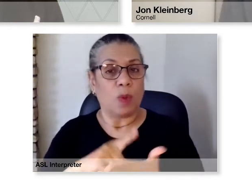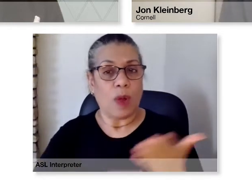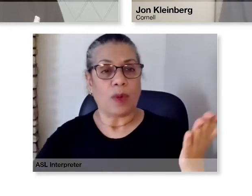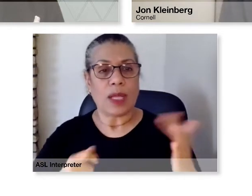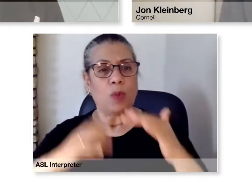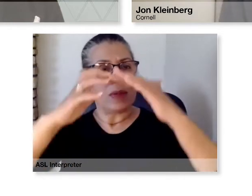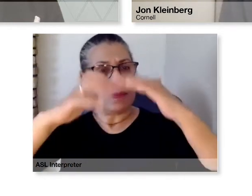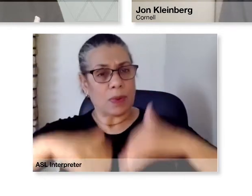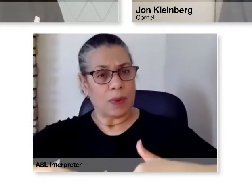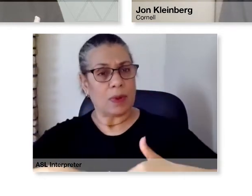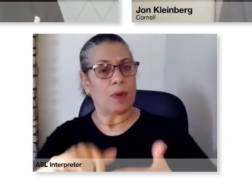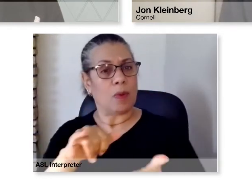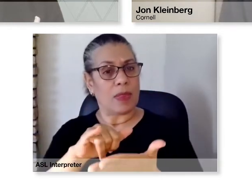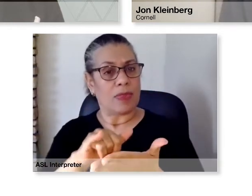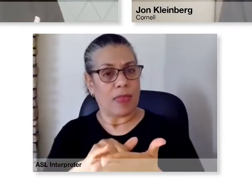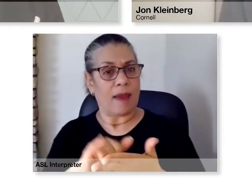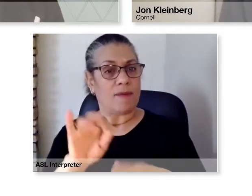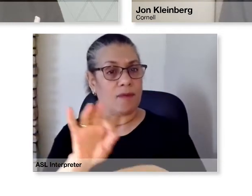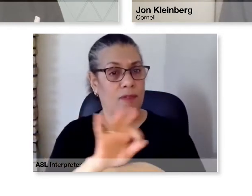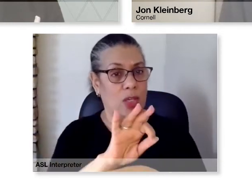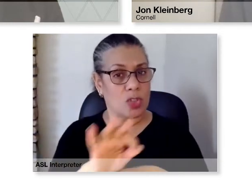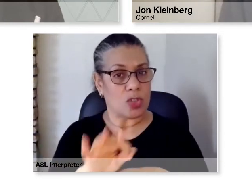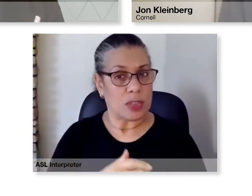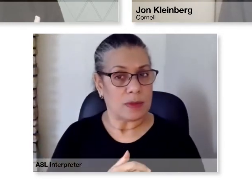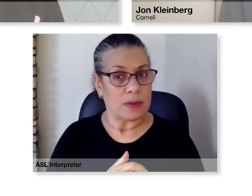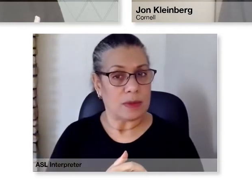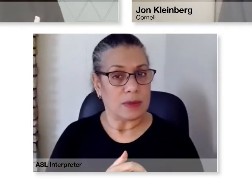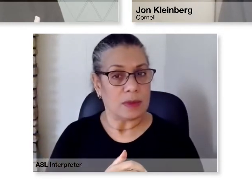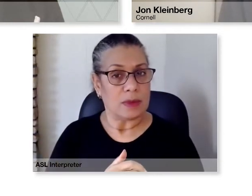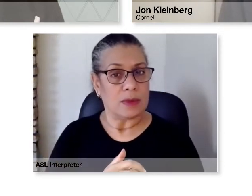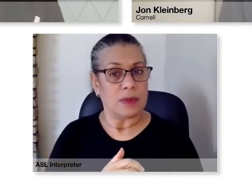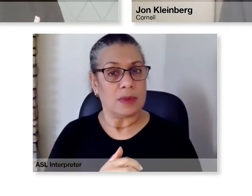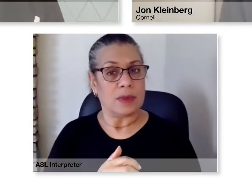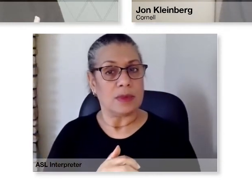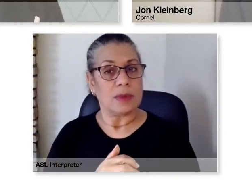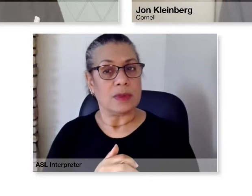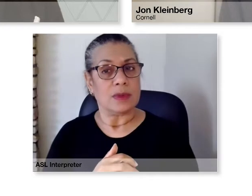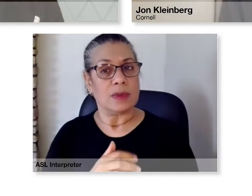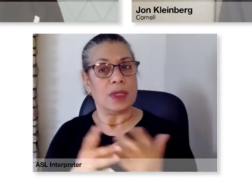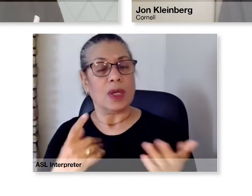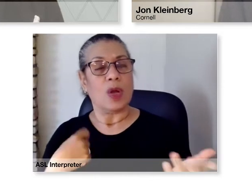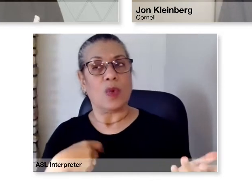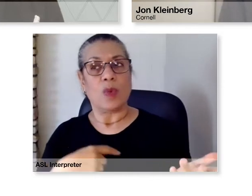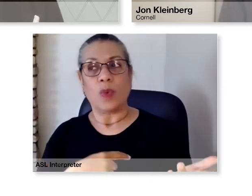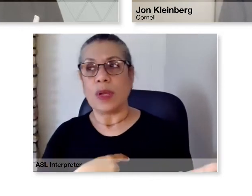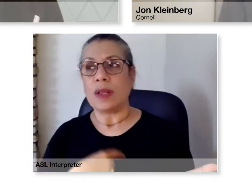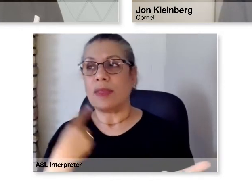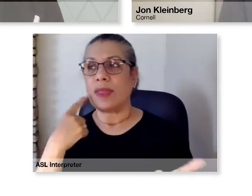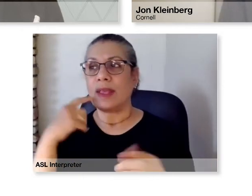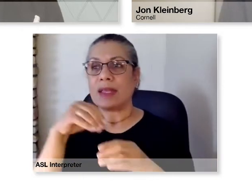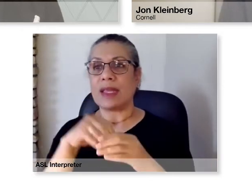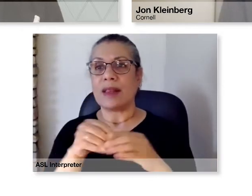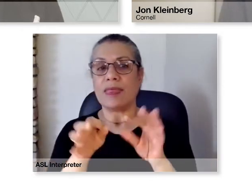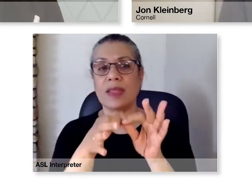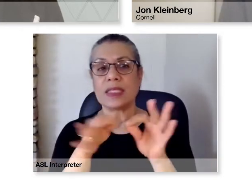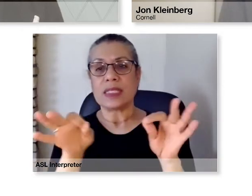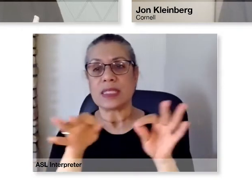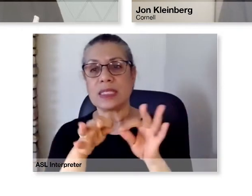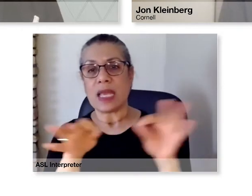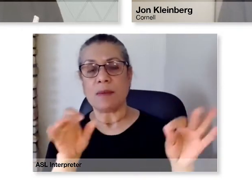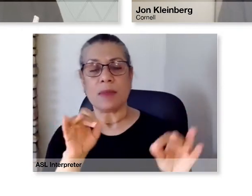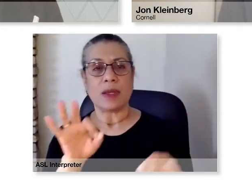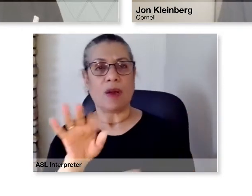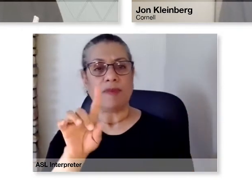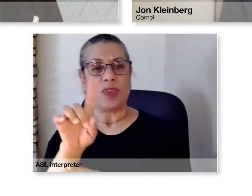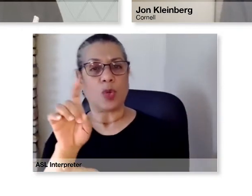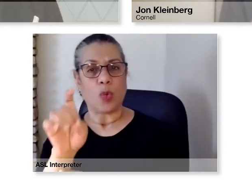function that we take as given in the statement of the question. And